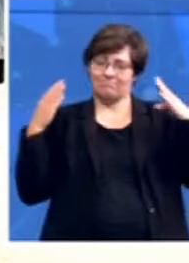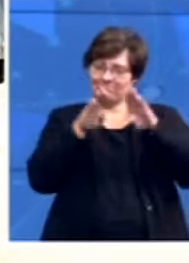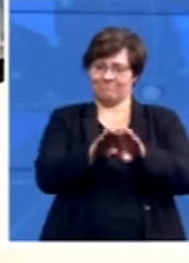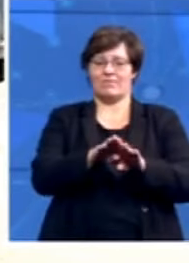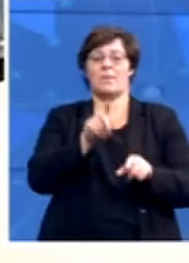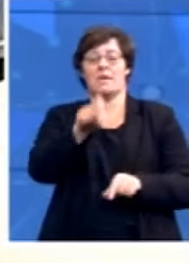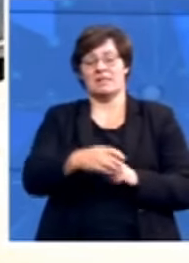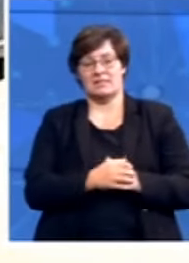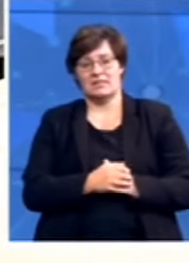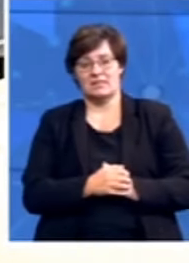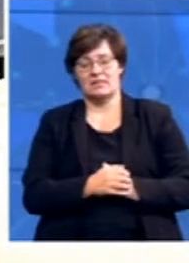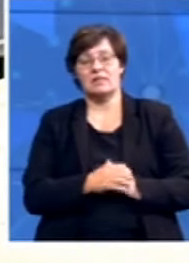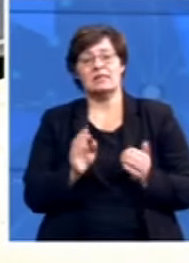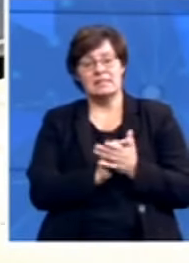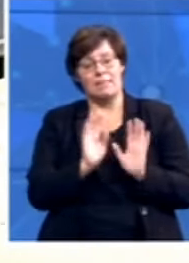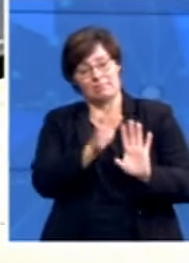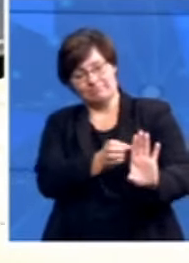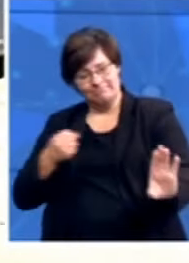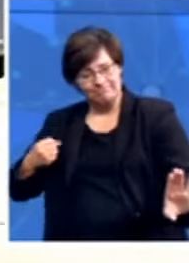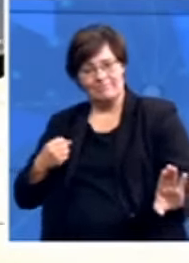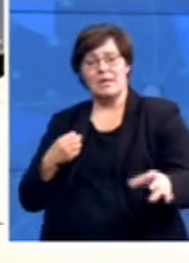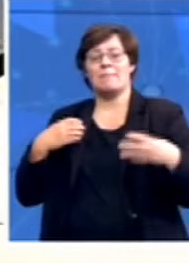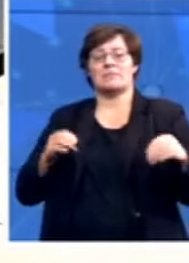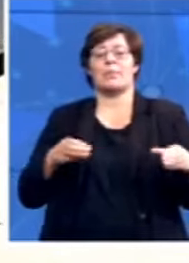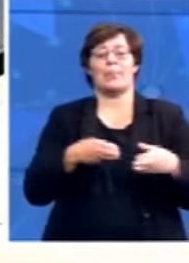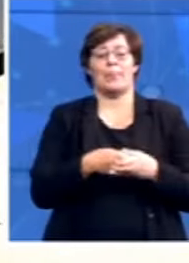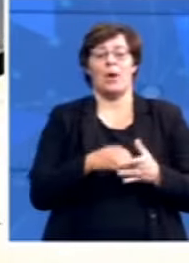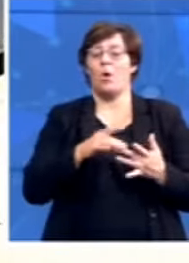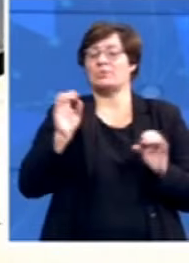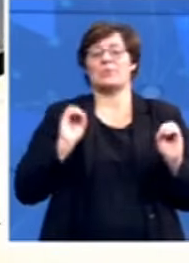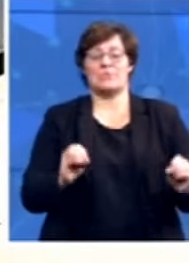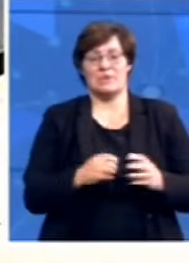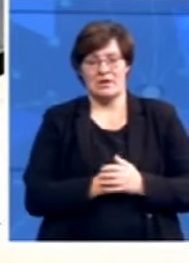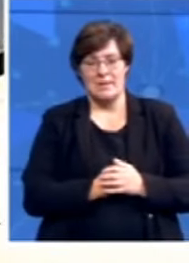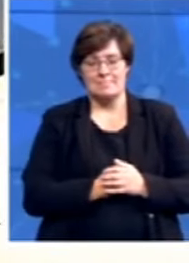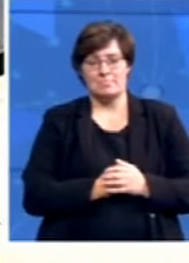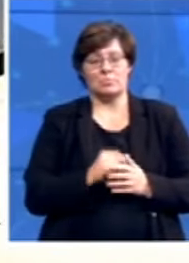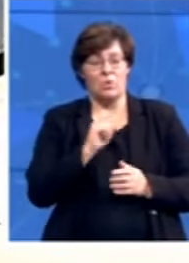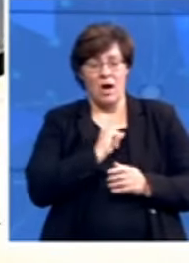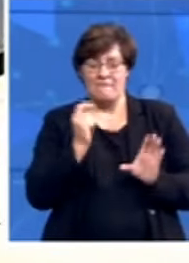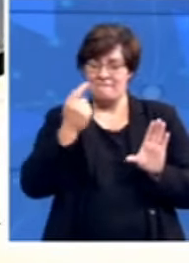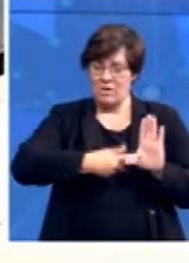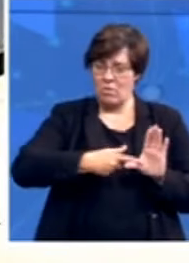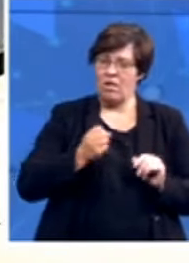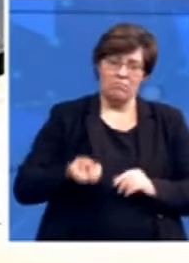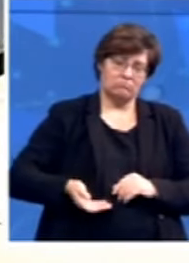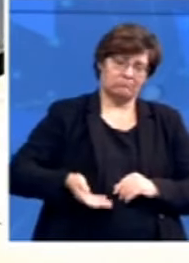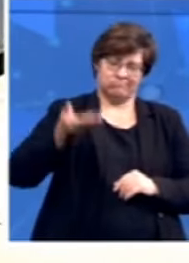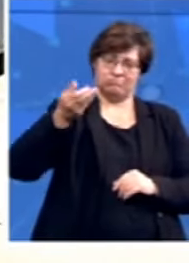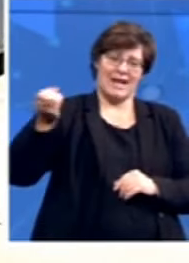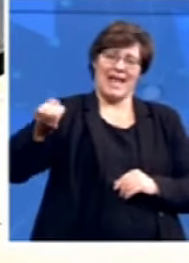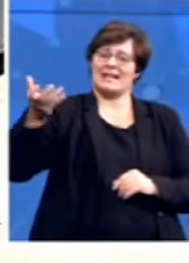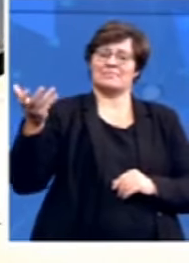businesses is also not an option, as we have seen that the price of fuel has also gone up, so it becomes very difficult for those businesses to run a